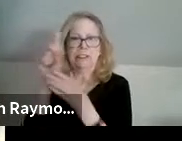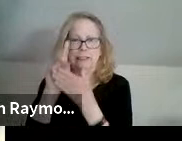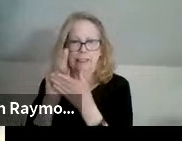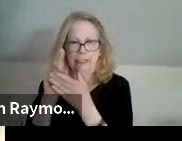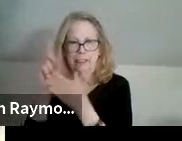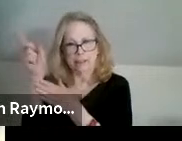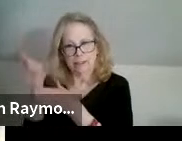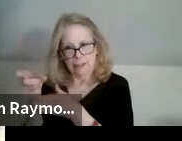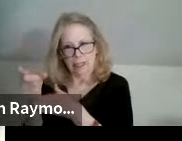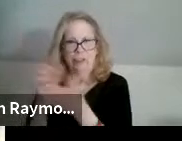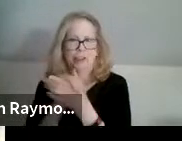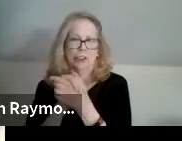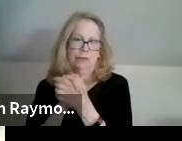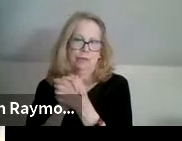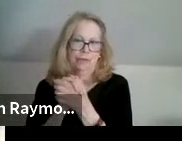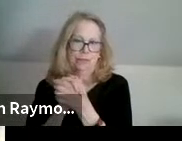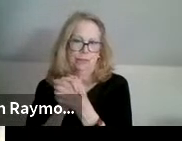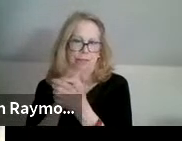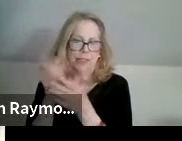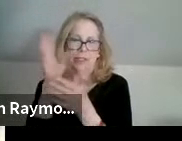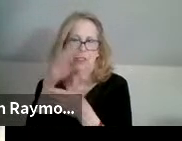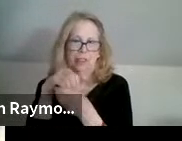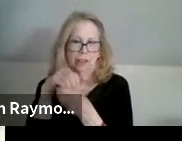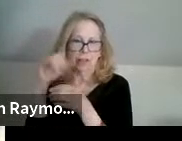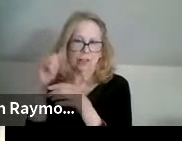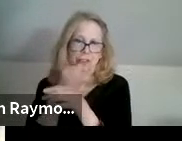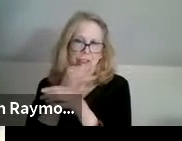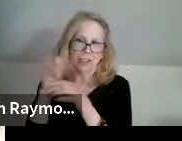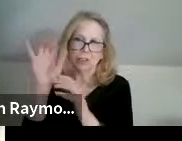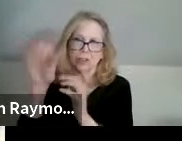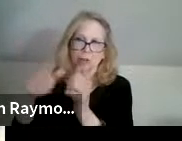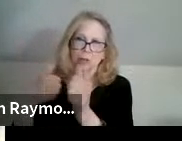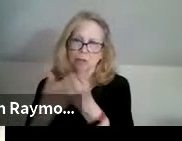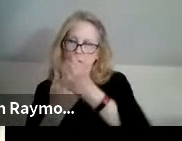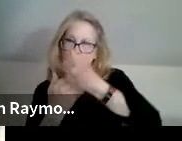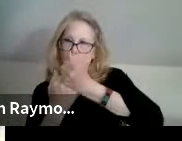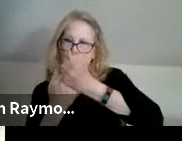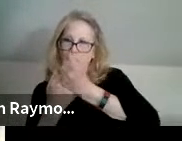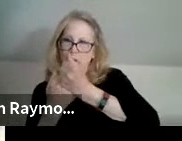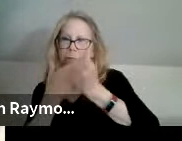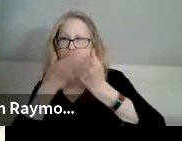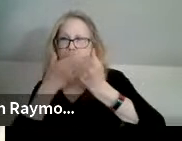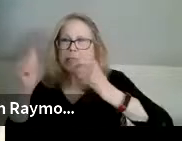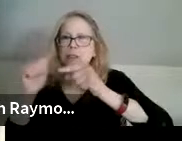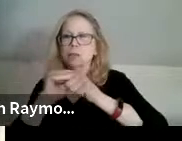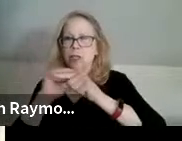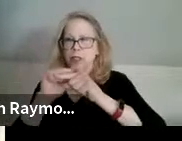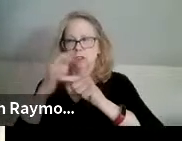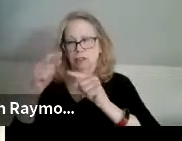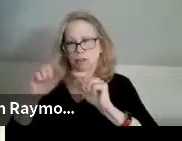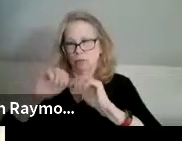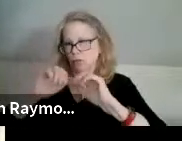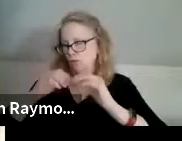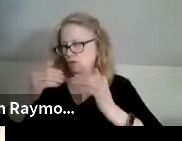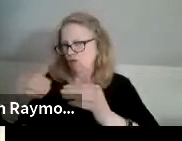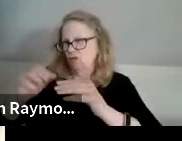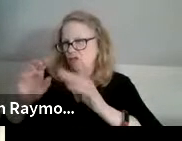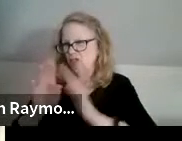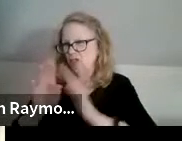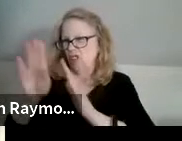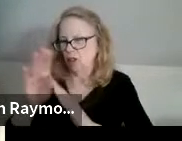xra.org/research/XRA-developers-guide-inclusive-design. This includes industry-backed best practices for developing